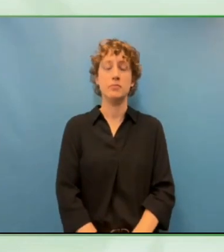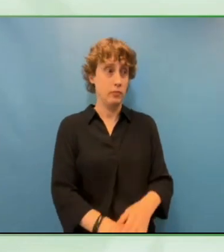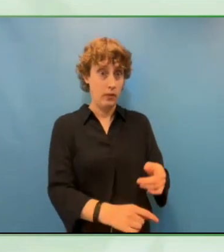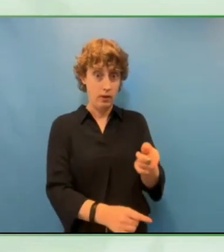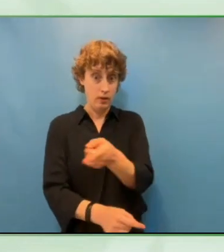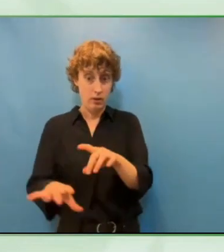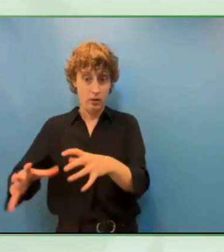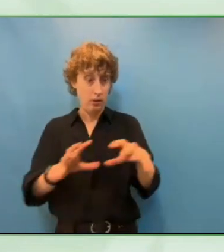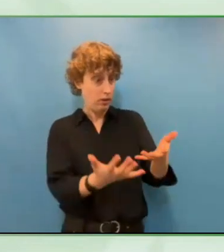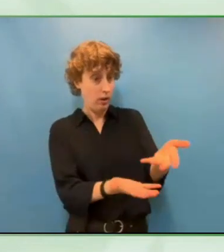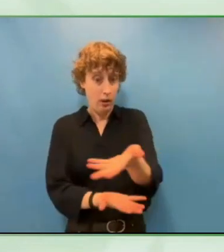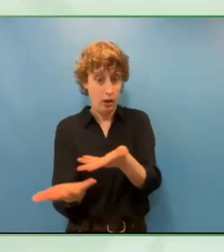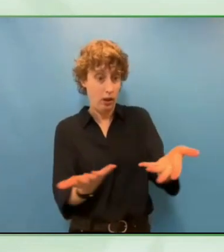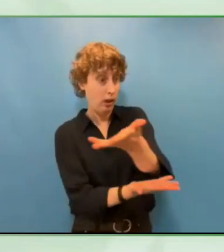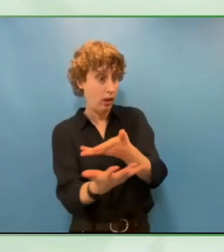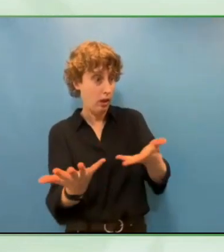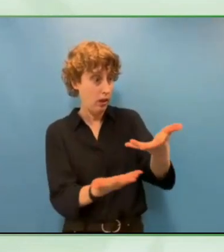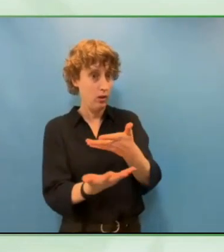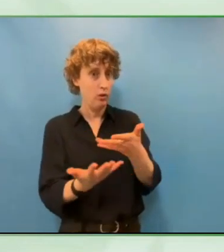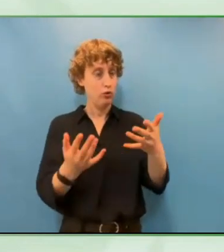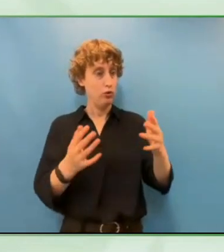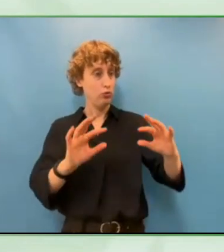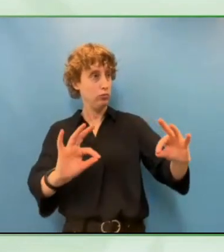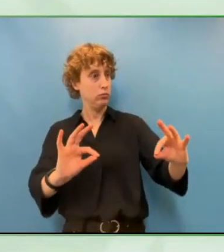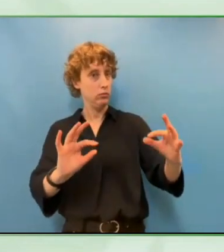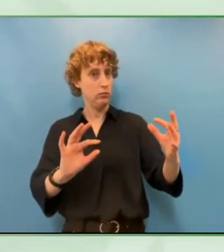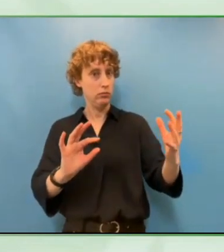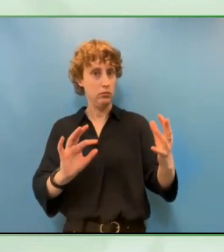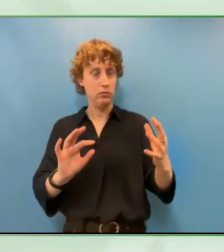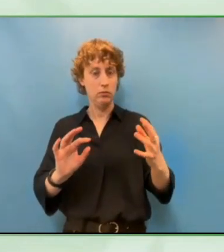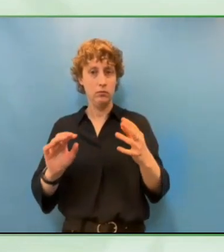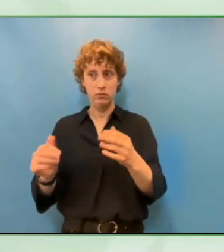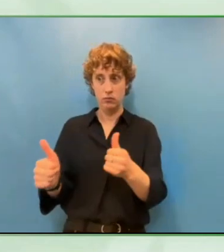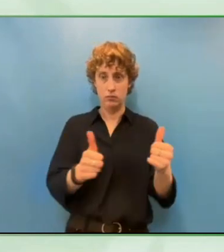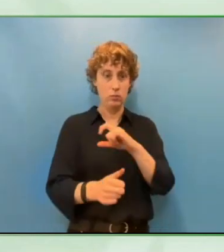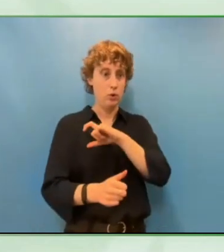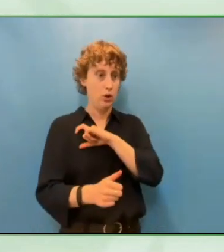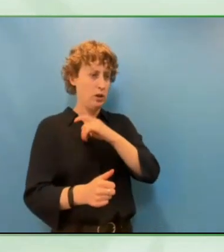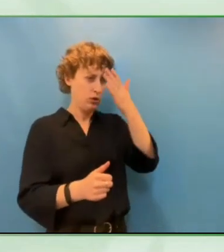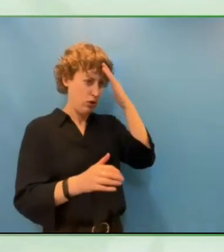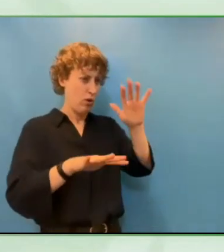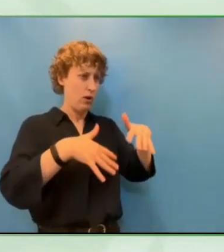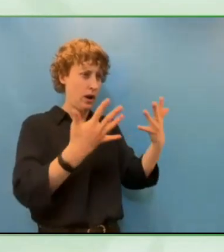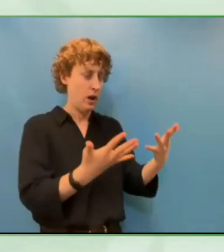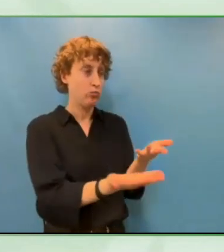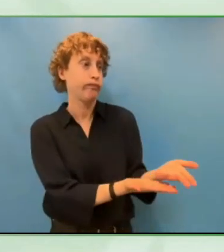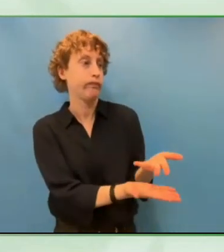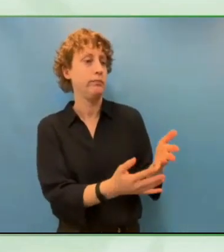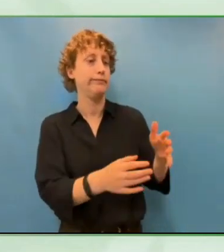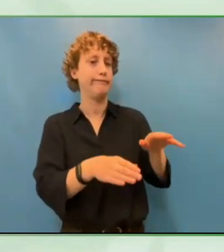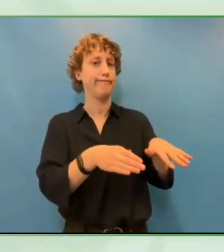Exactly. between them to have to make sure that the police know what to do with a specific